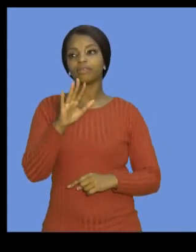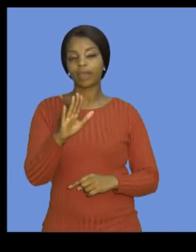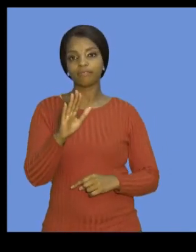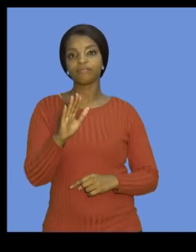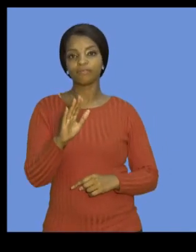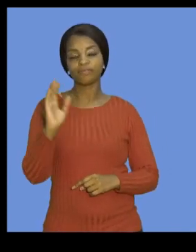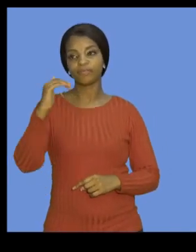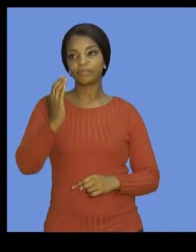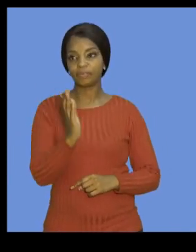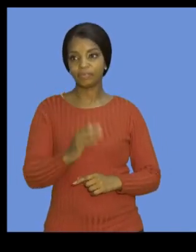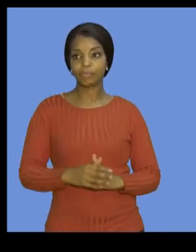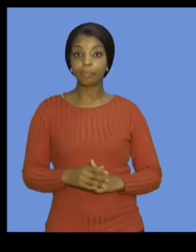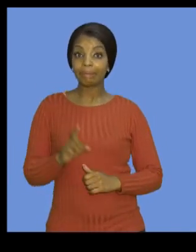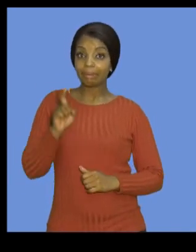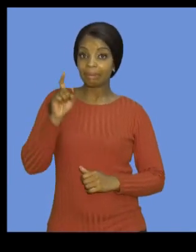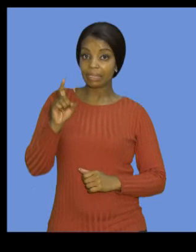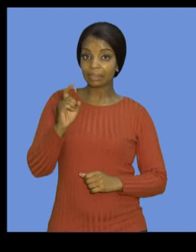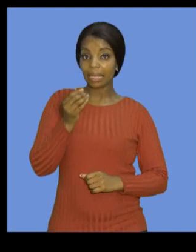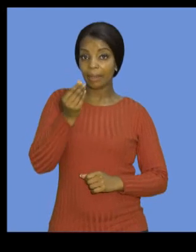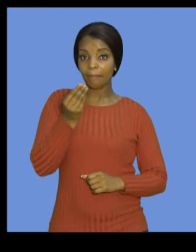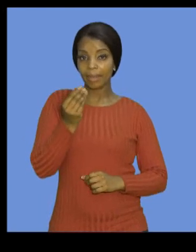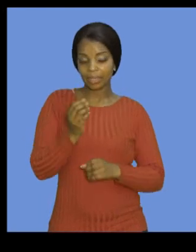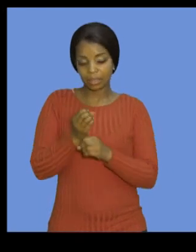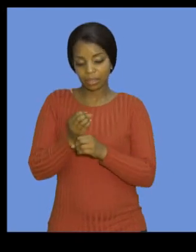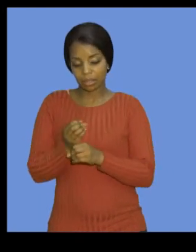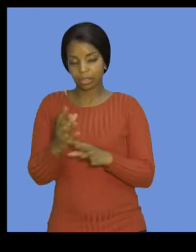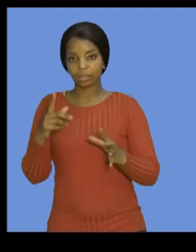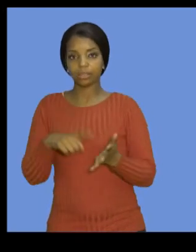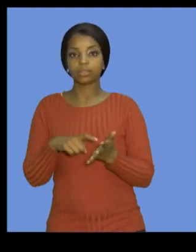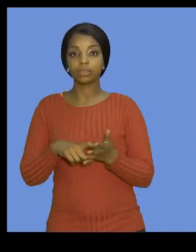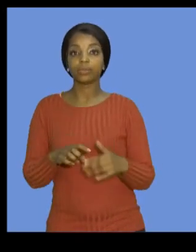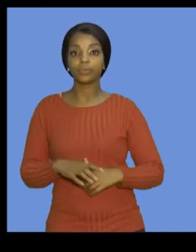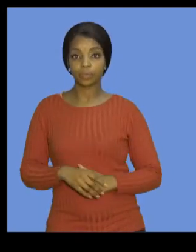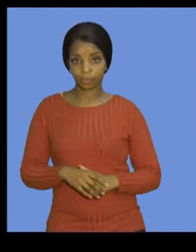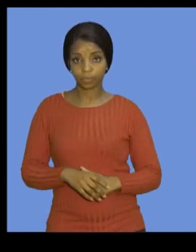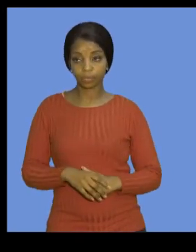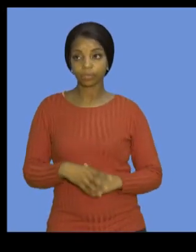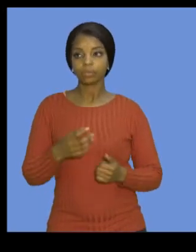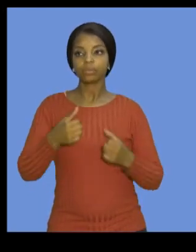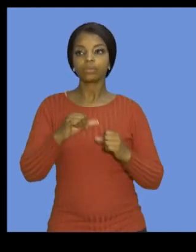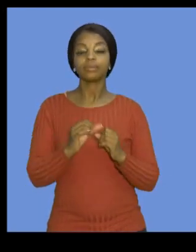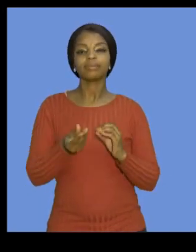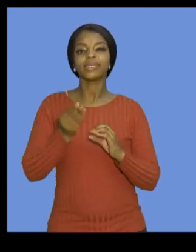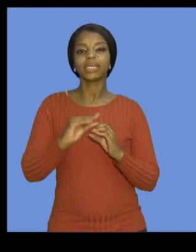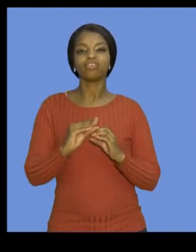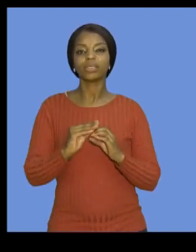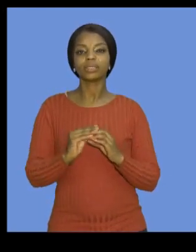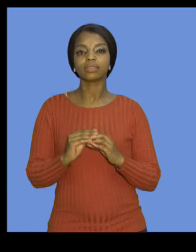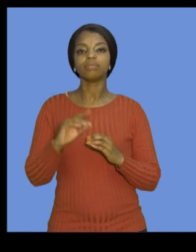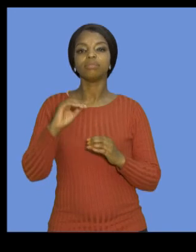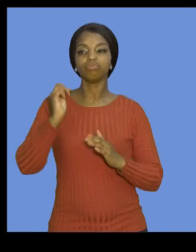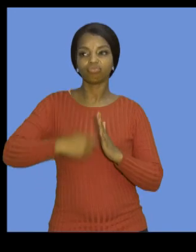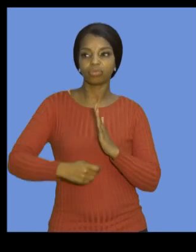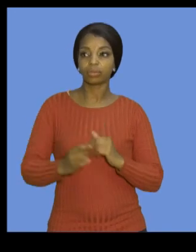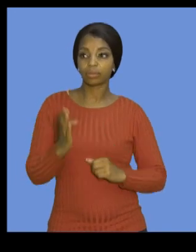2.5 there, right? So that will be the principal debt. And then the interest rate is charged at